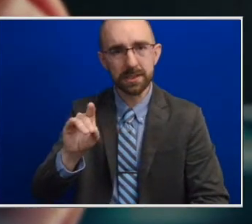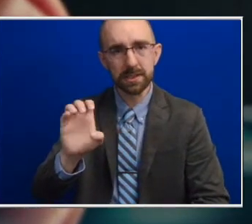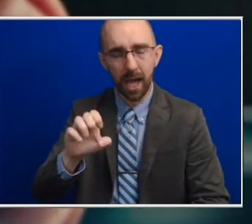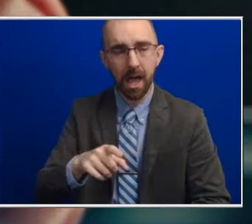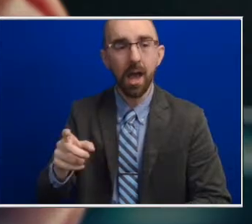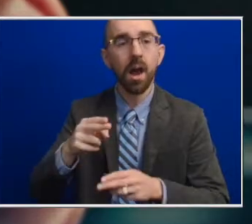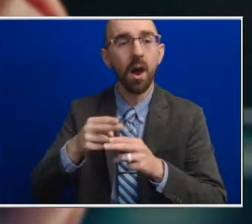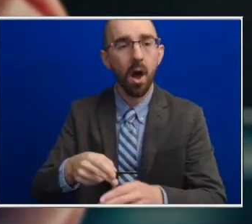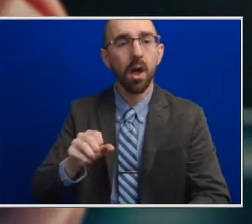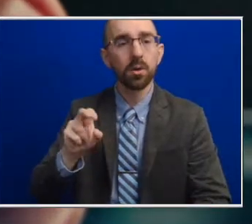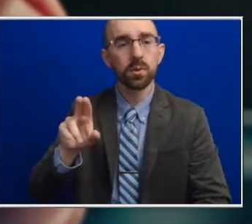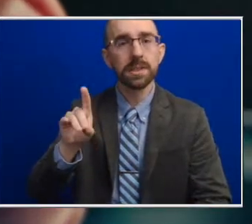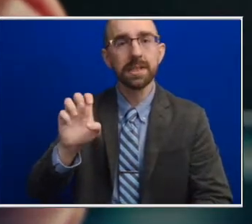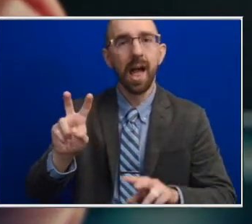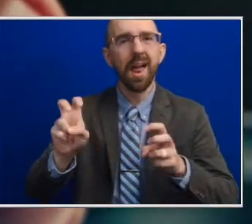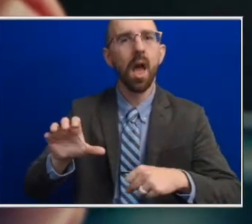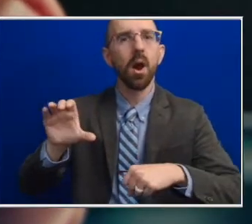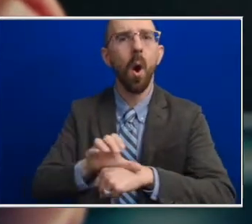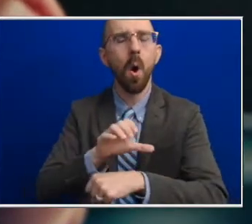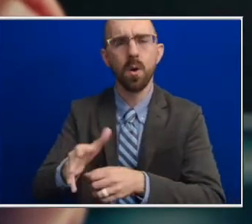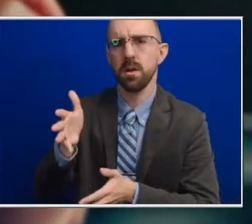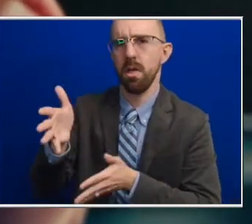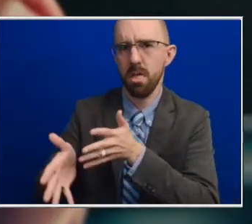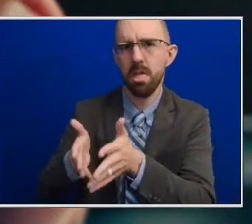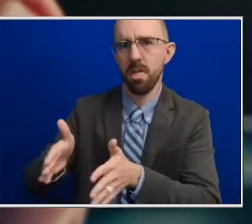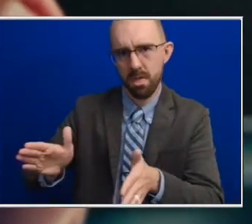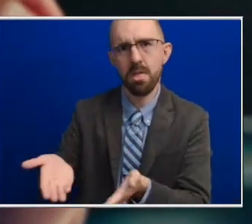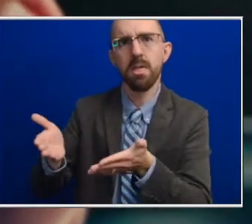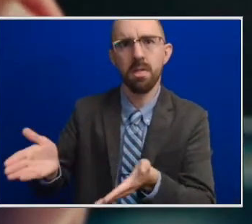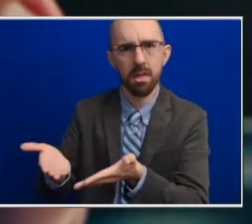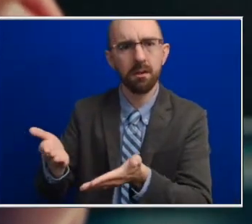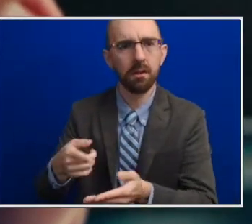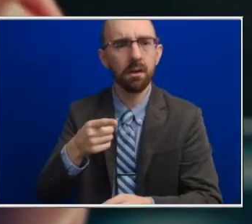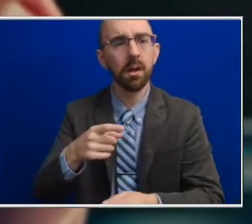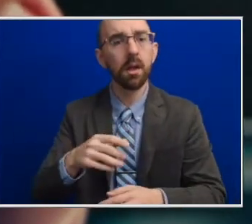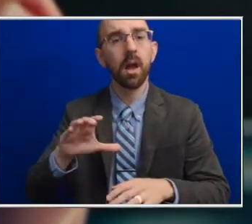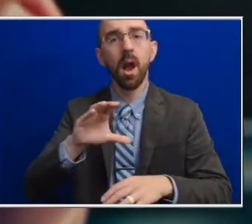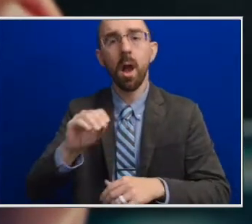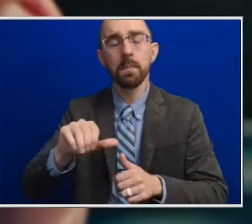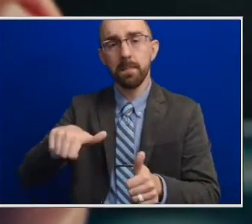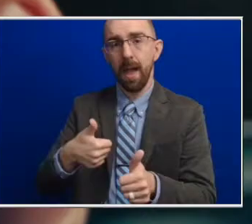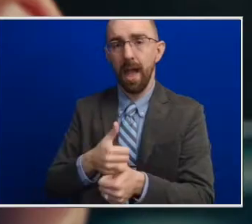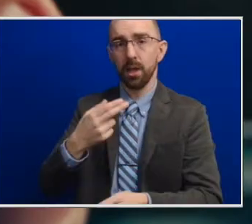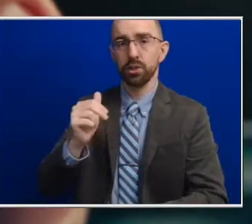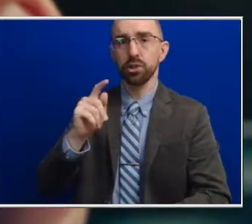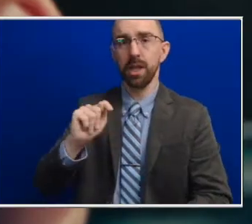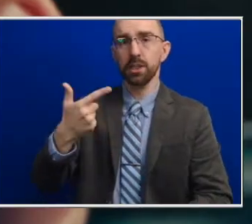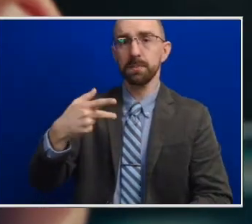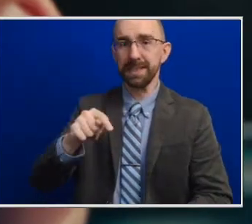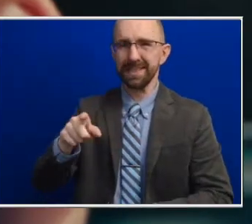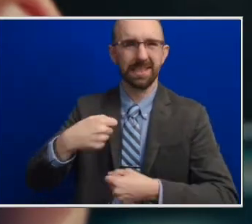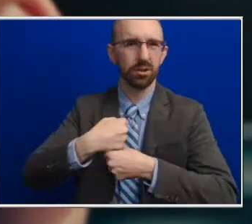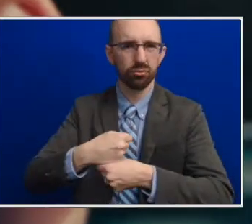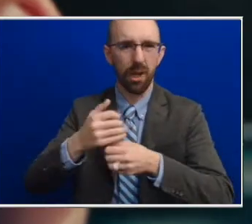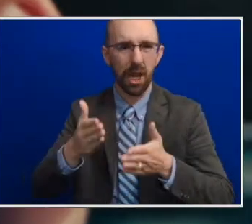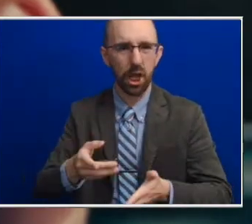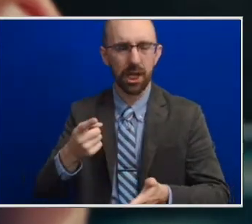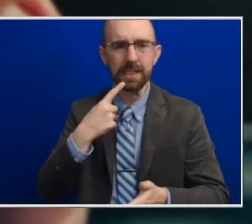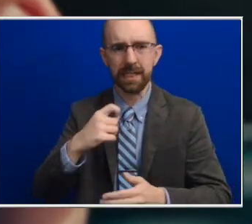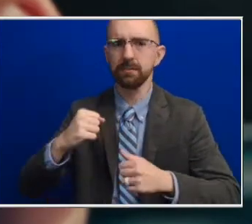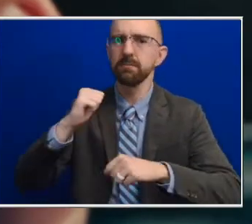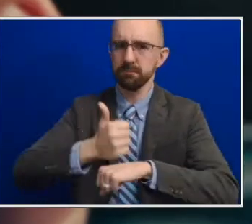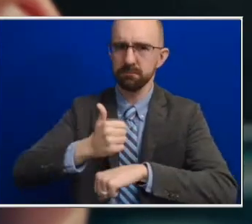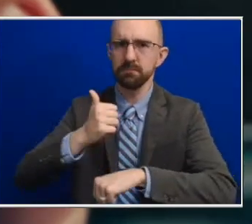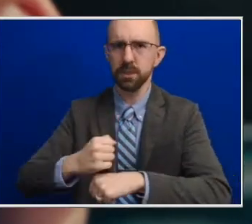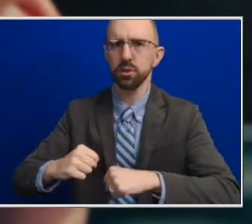suicide coach. Now, the company behind ChatGPT replied that there are safeguards in place, but they're also working to strengthen those